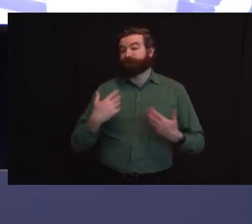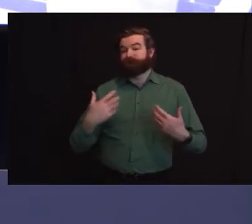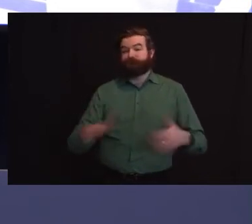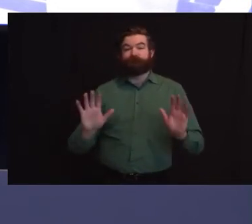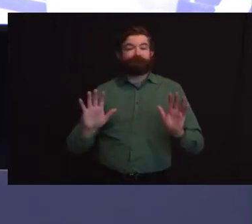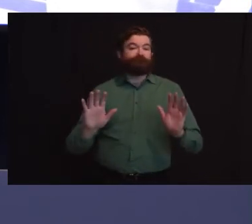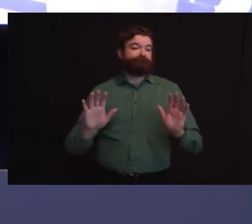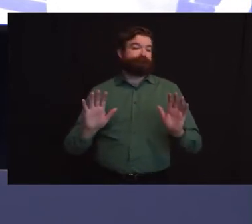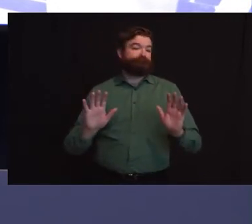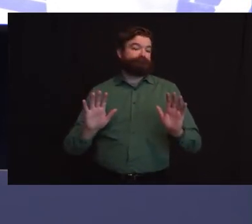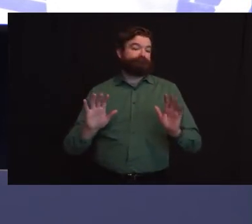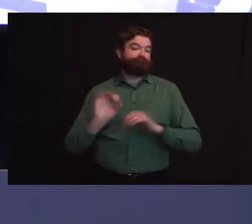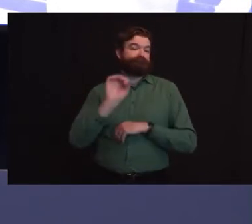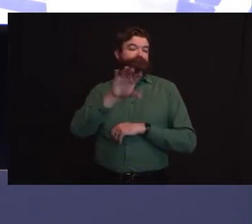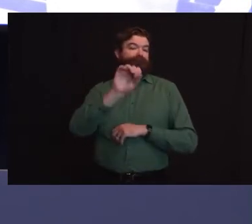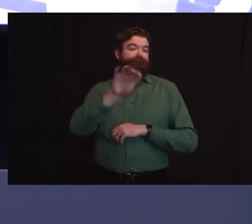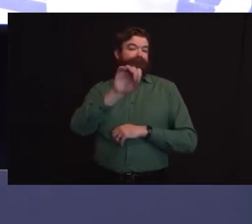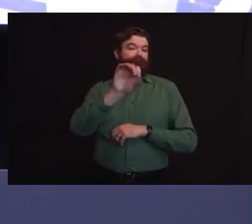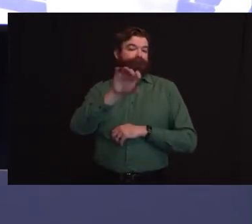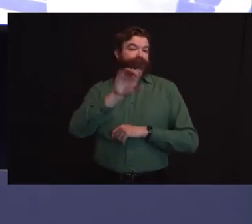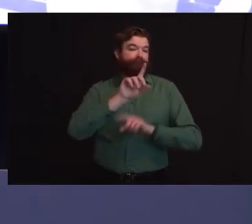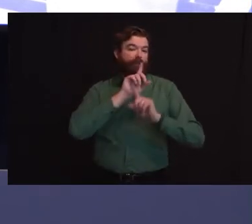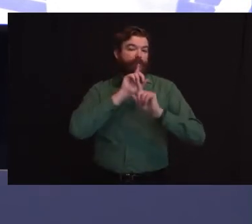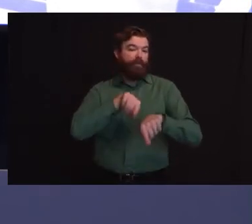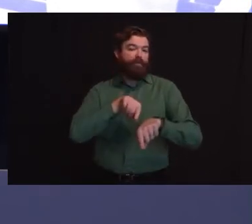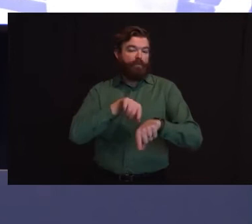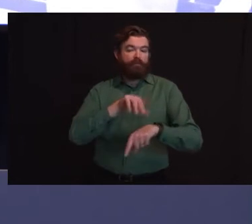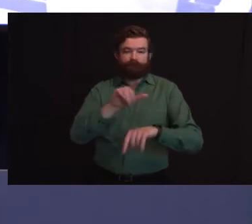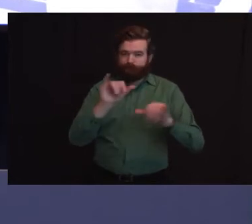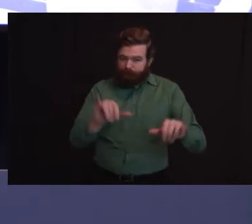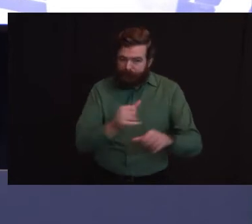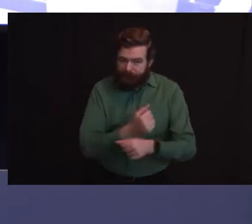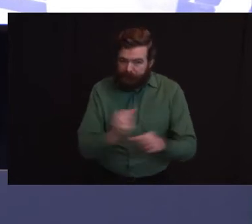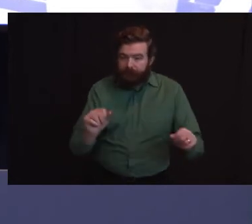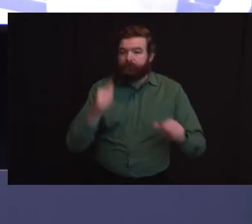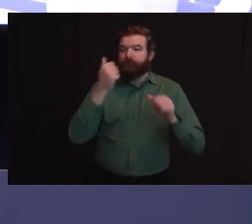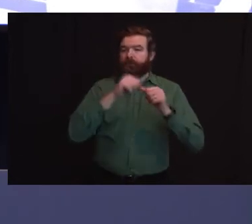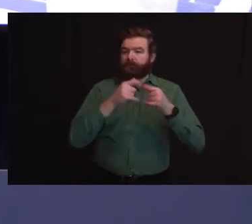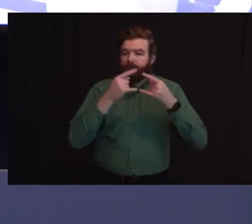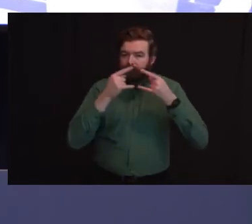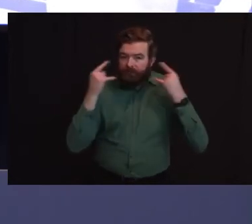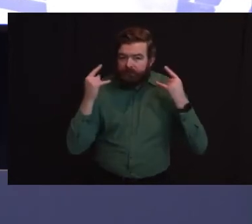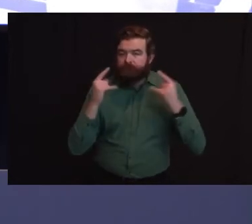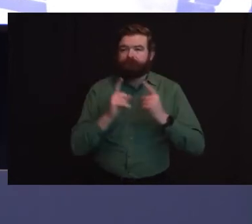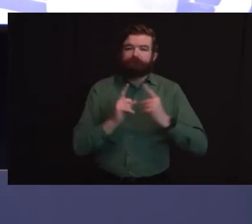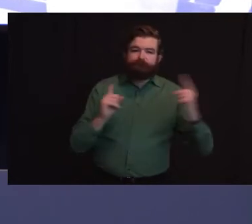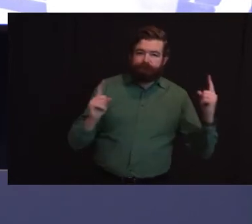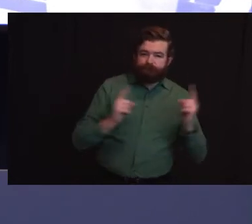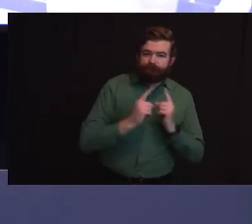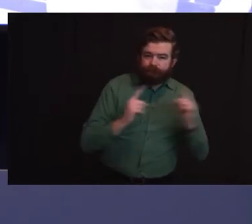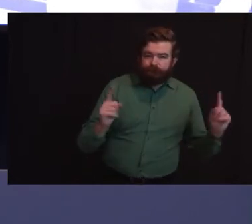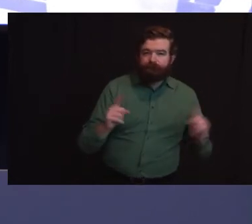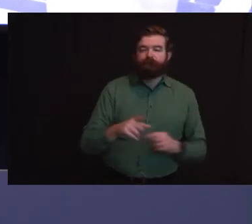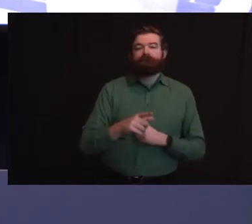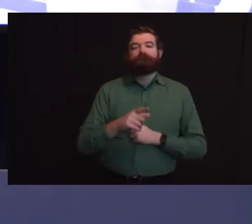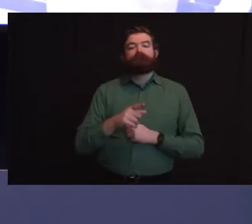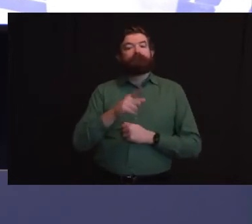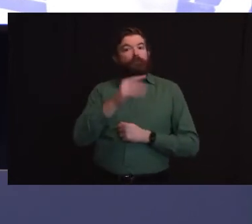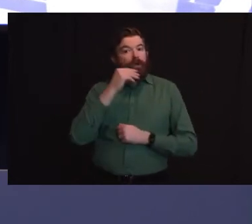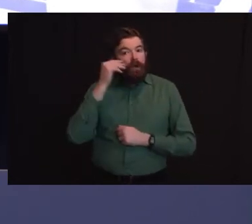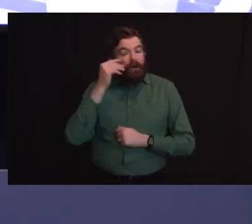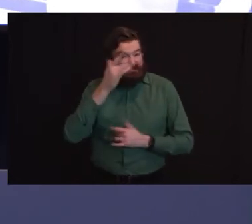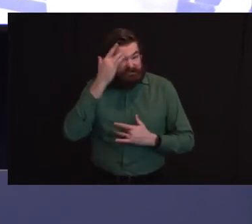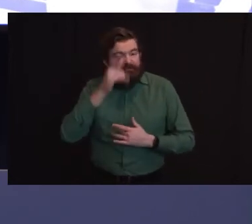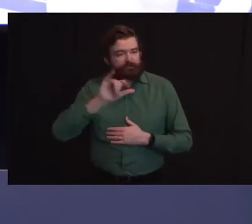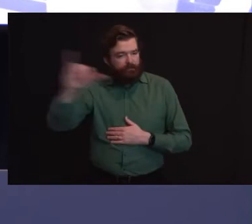report. Stay safe, continue to mask up, social distance, stay home when you are sick, get tested,